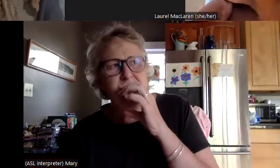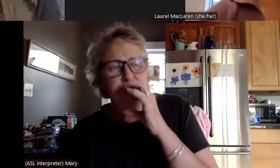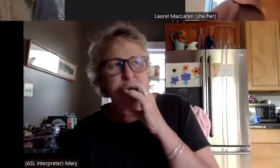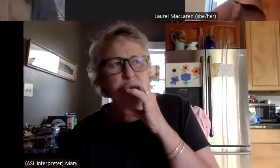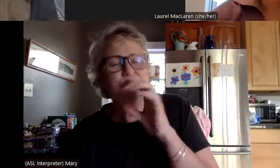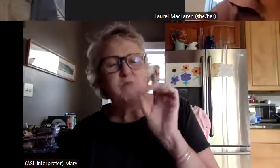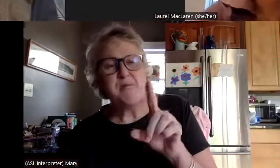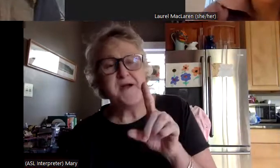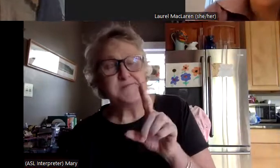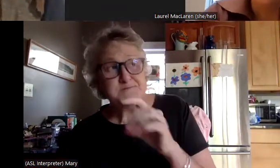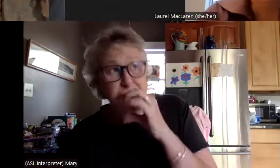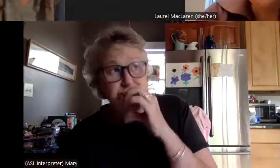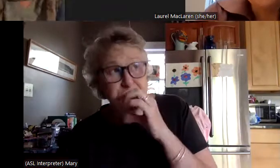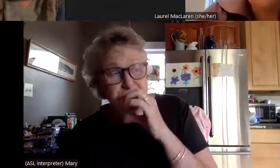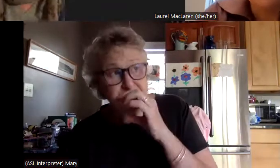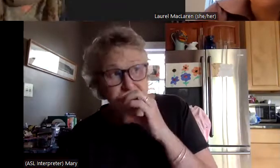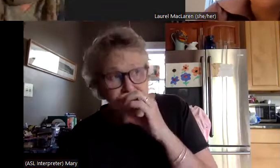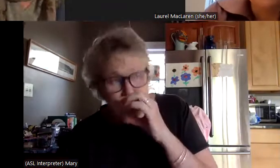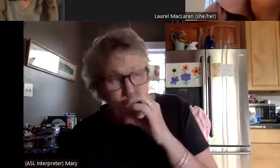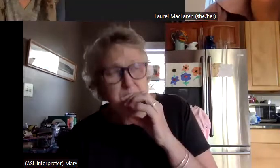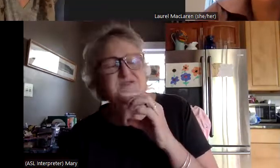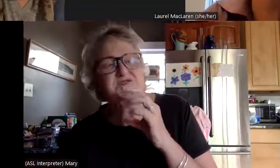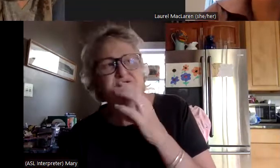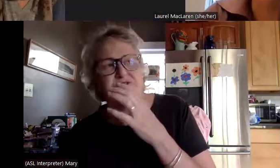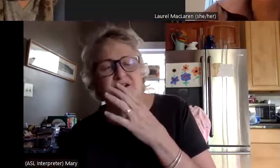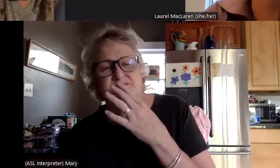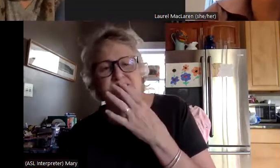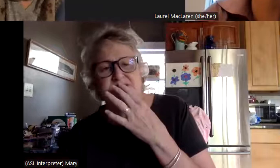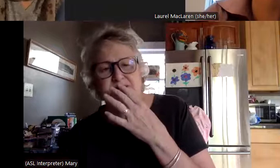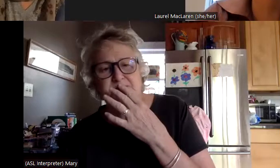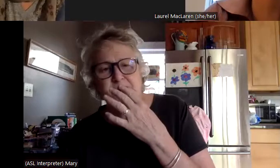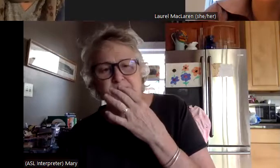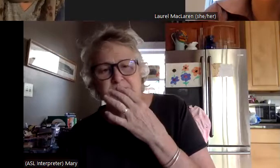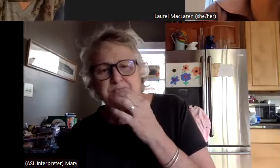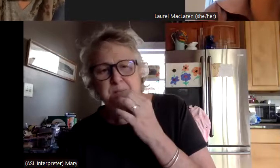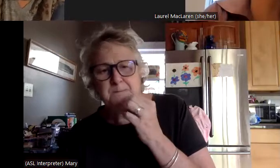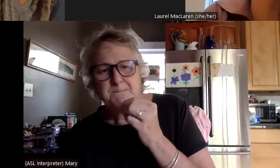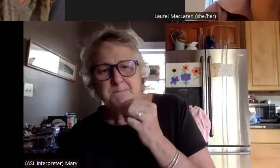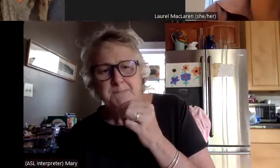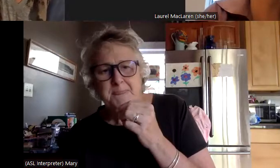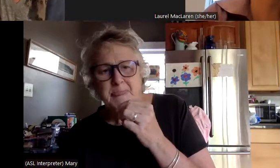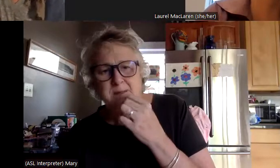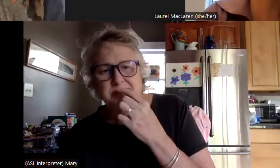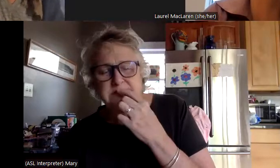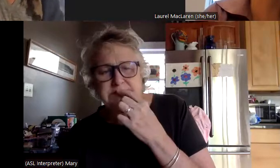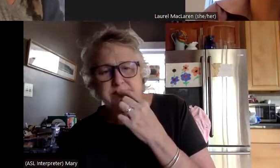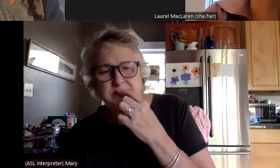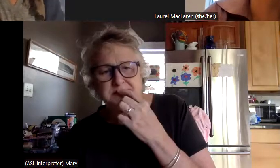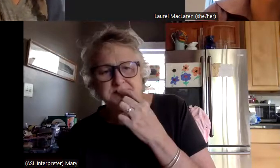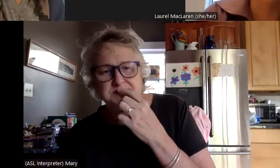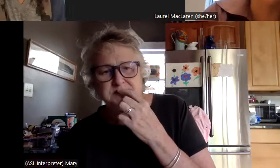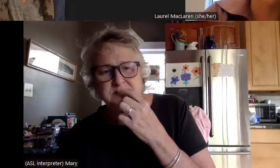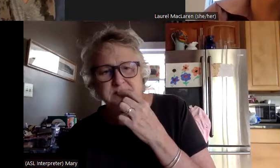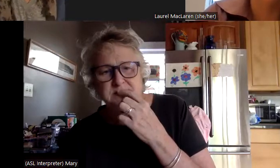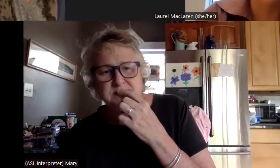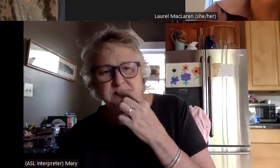Probably not. But But my I sister mean, I and guess her my point husband is if did- you're only walking you're walking more than 10